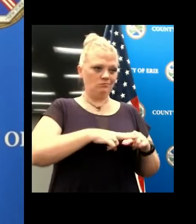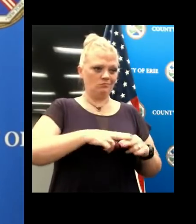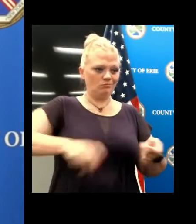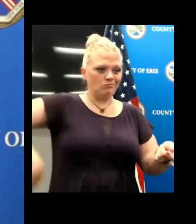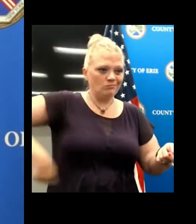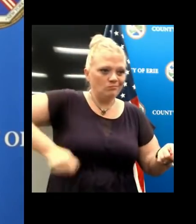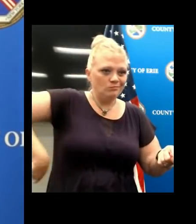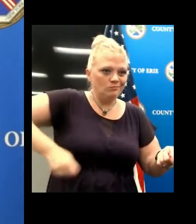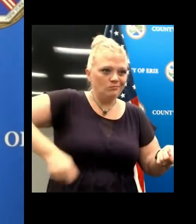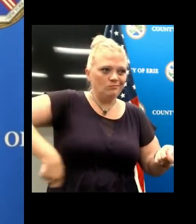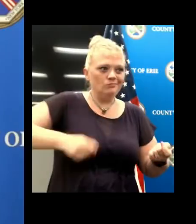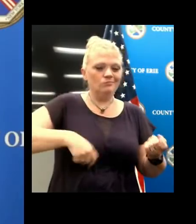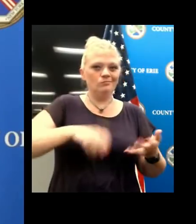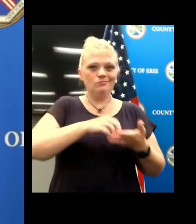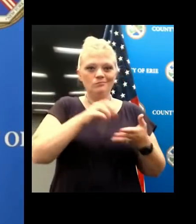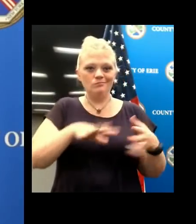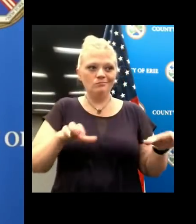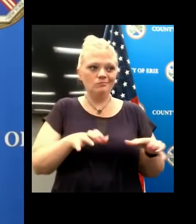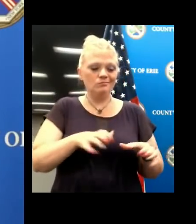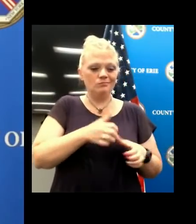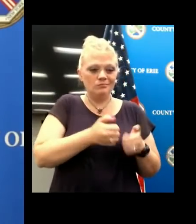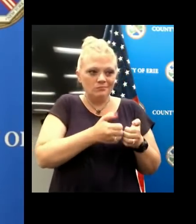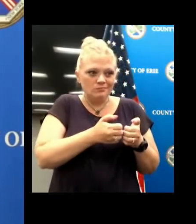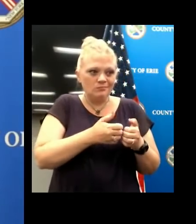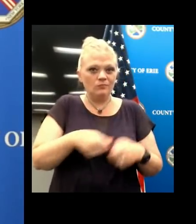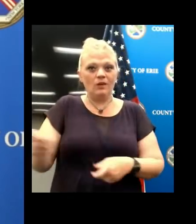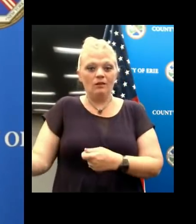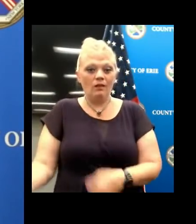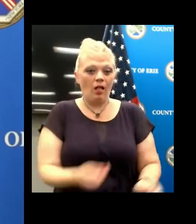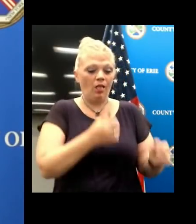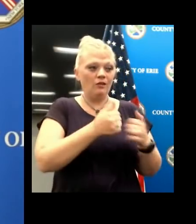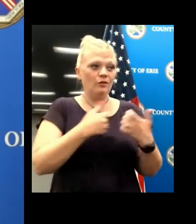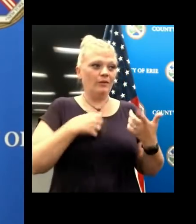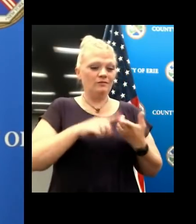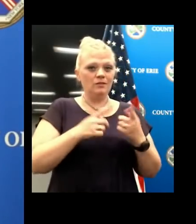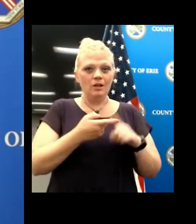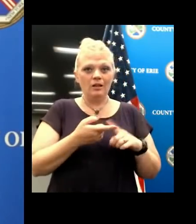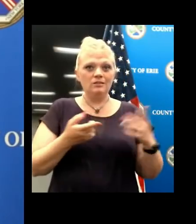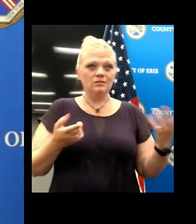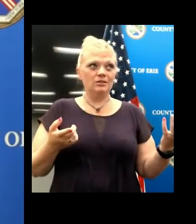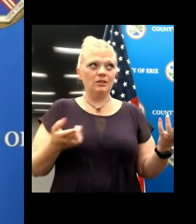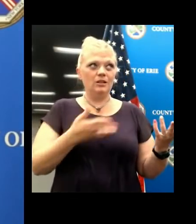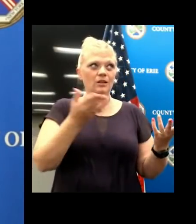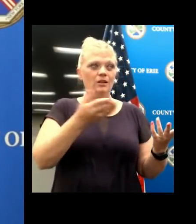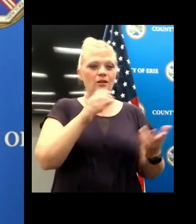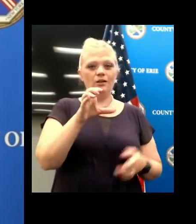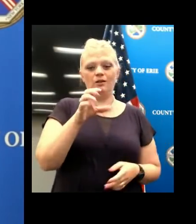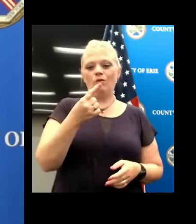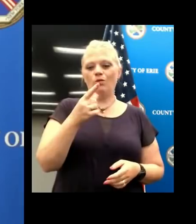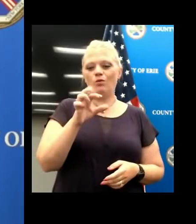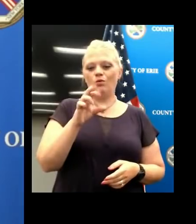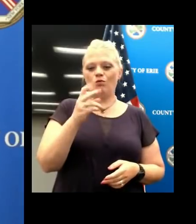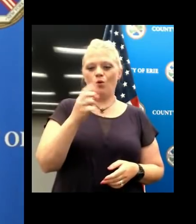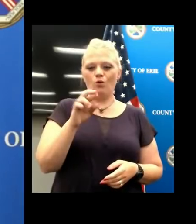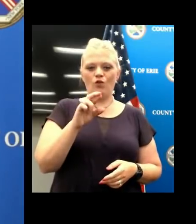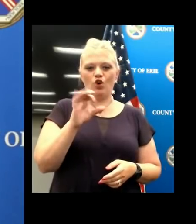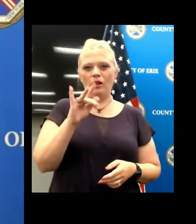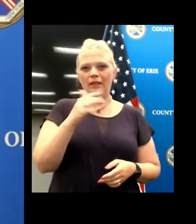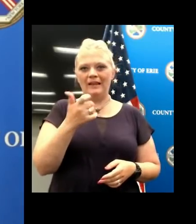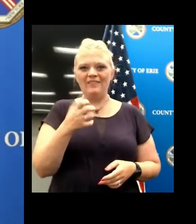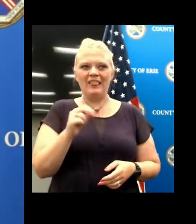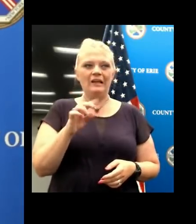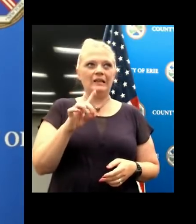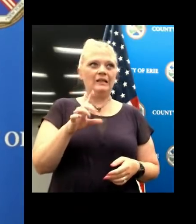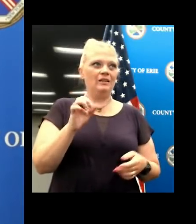the student activity center, or video games, or going golfing with my buddies at Grover Cleveland or Audubon than I should have been